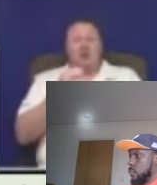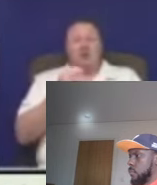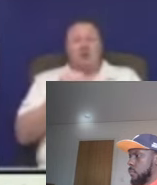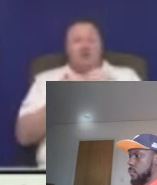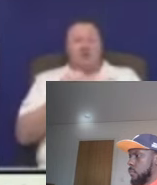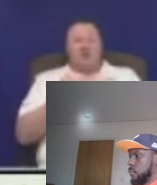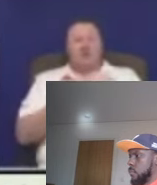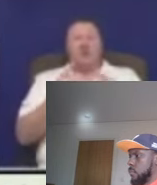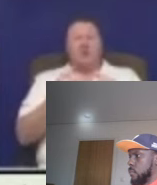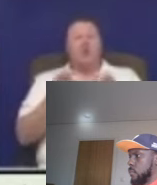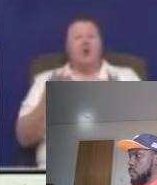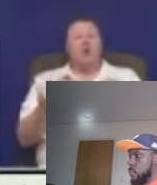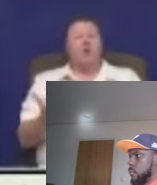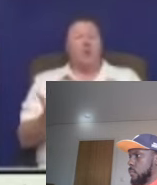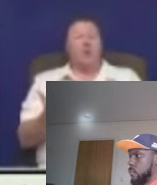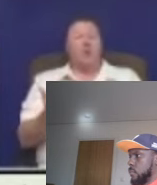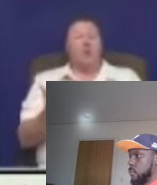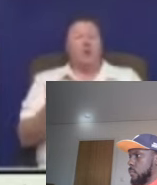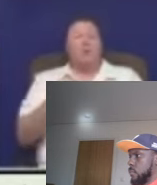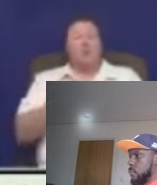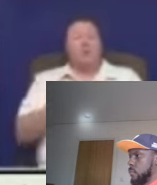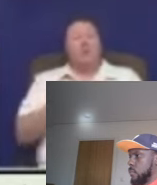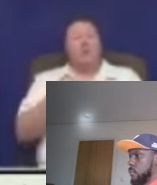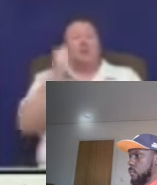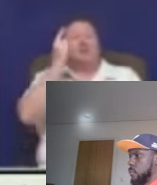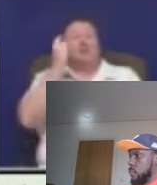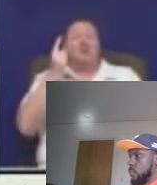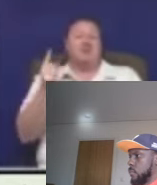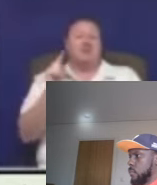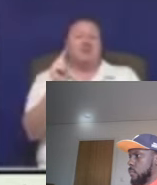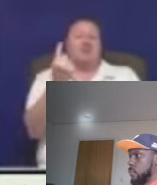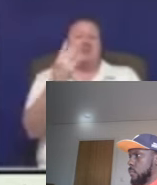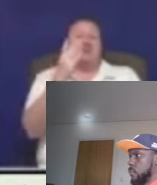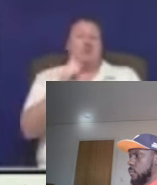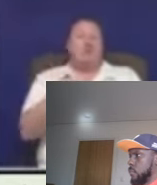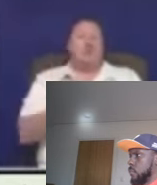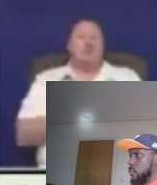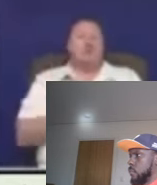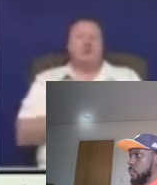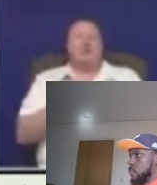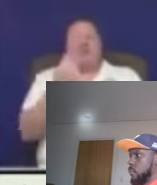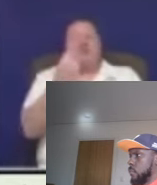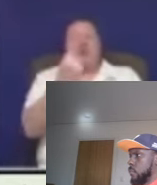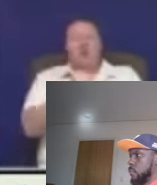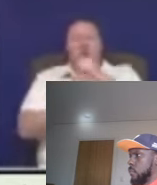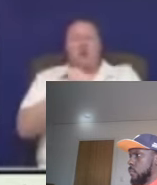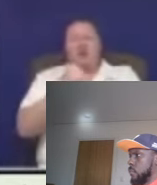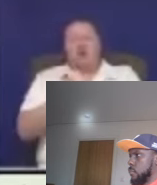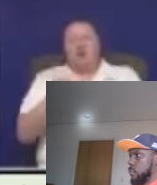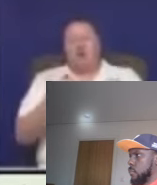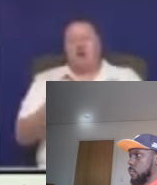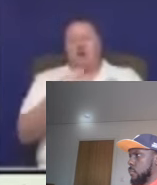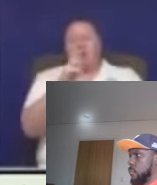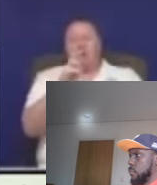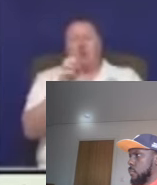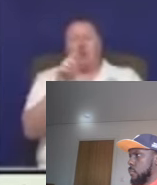to understand the extent of the problem we are facing. In this financial year alone, out of a current